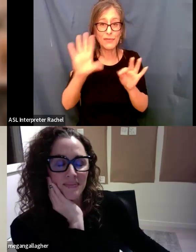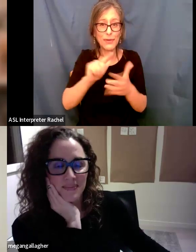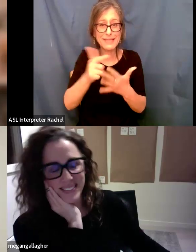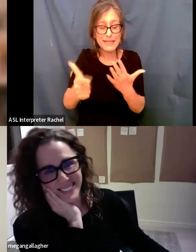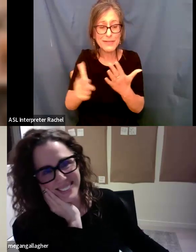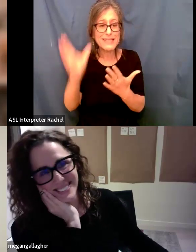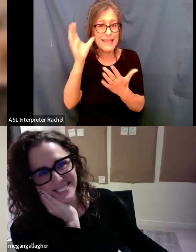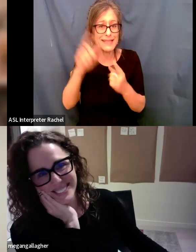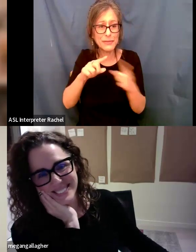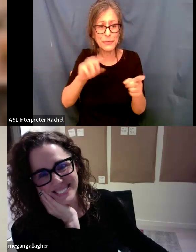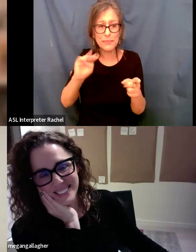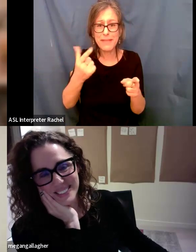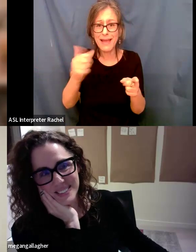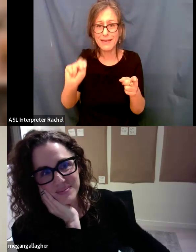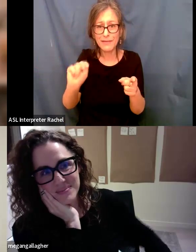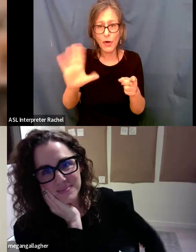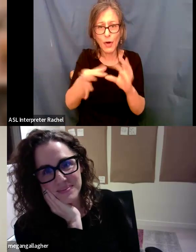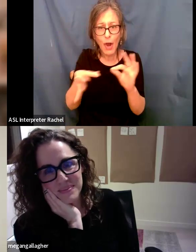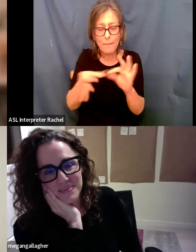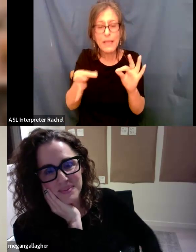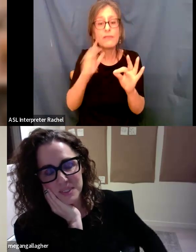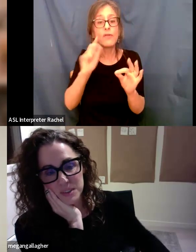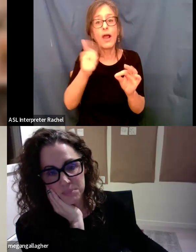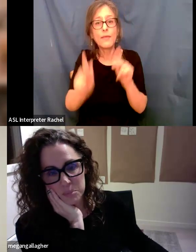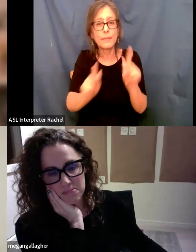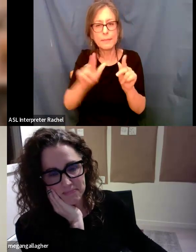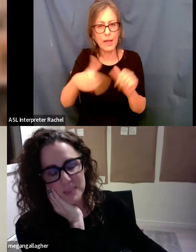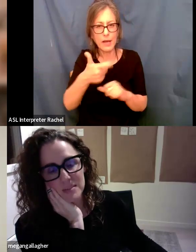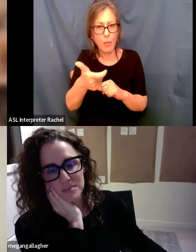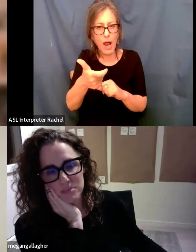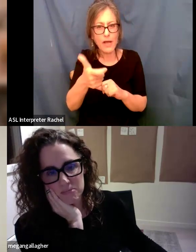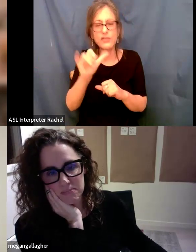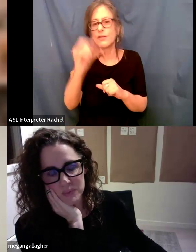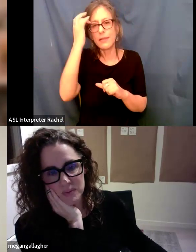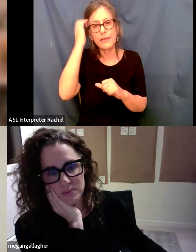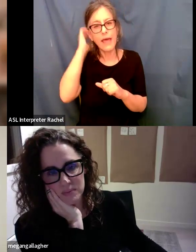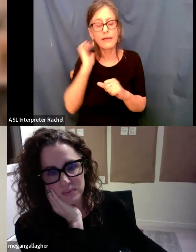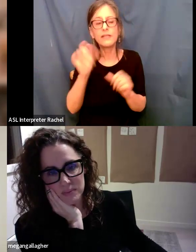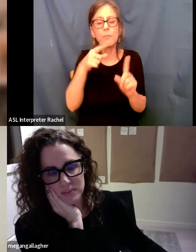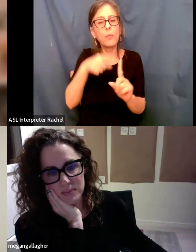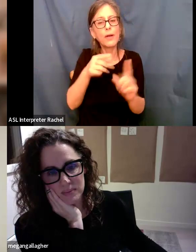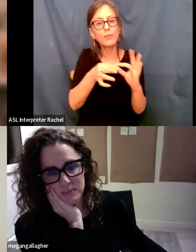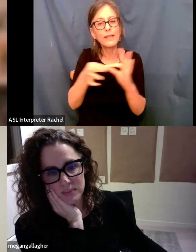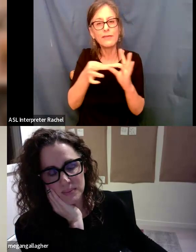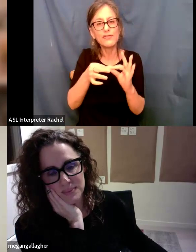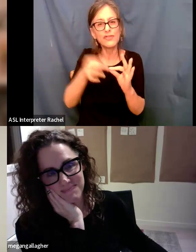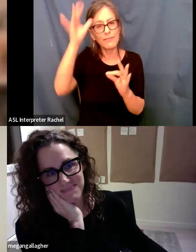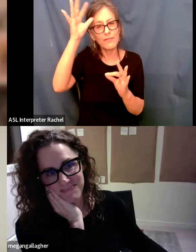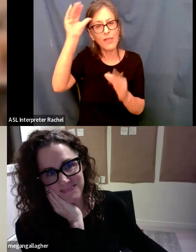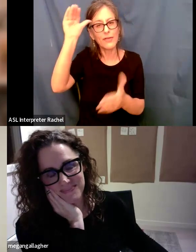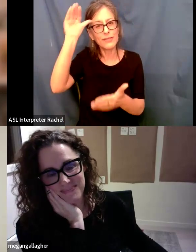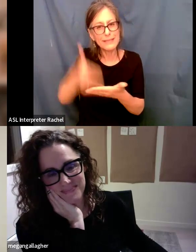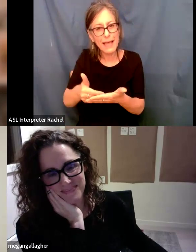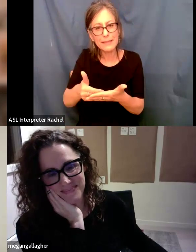listen to what Megan said. And for people who haven't seen it yet, it's the relationship between father and son. It